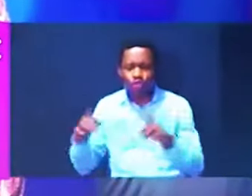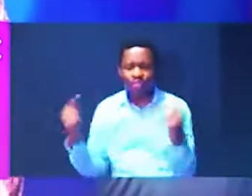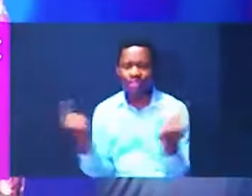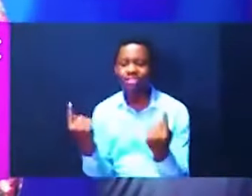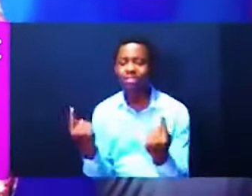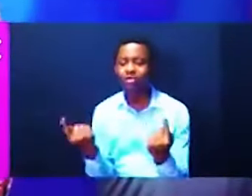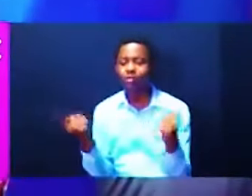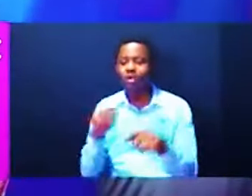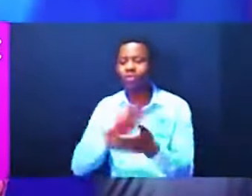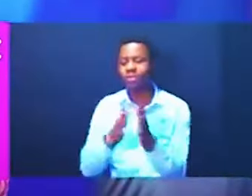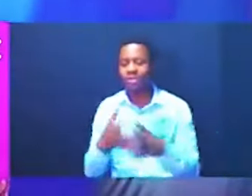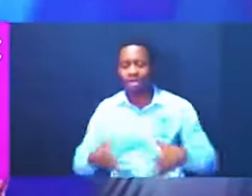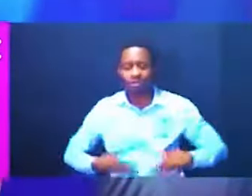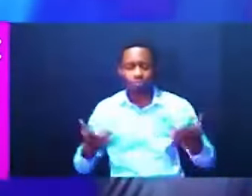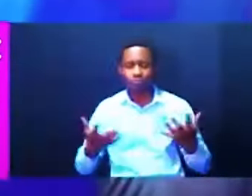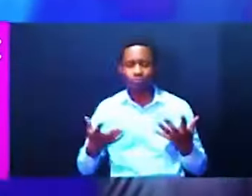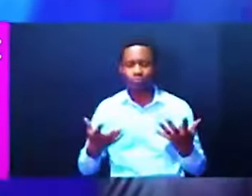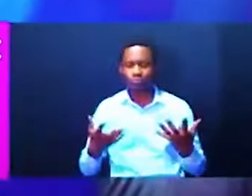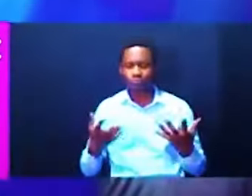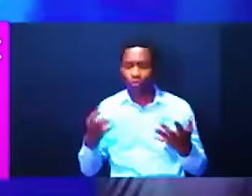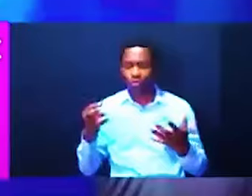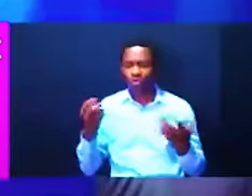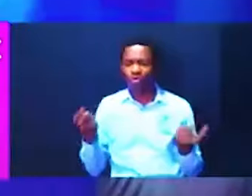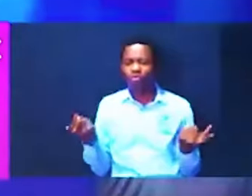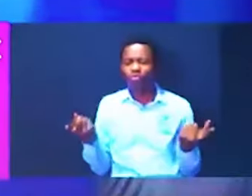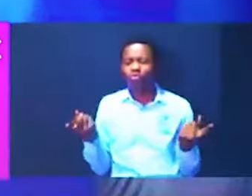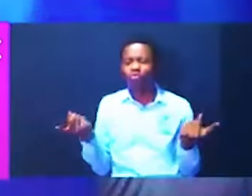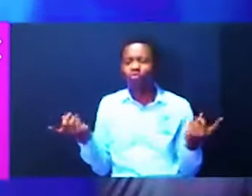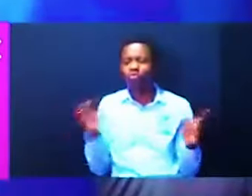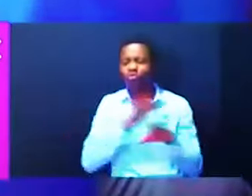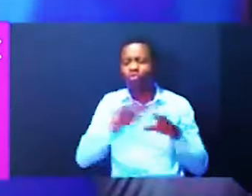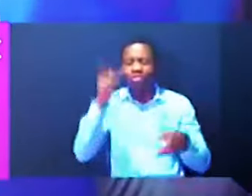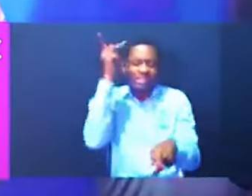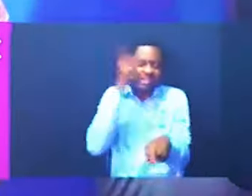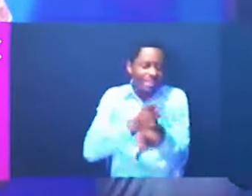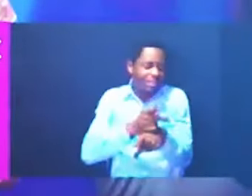still angry. Go to bed still angry.